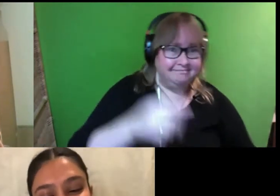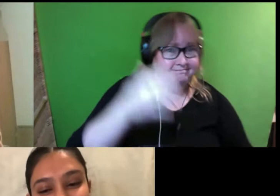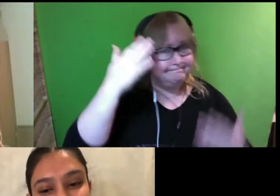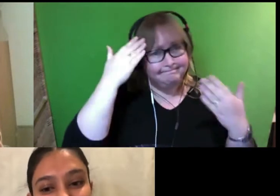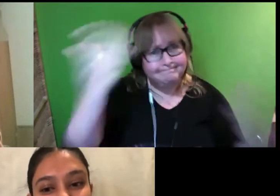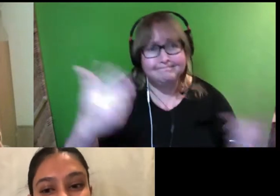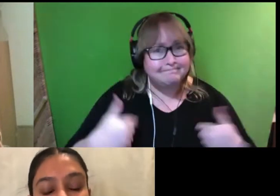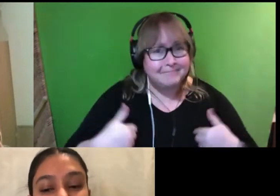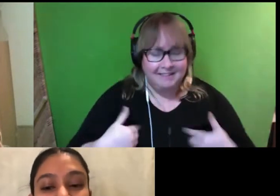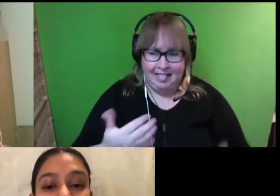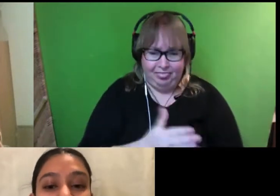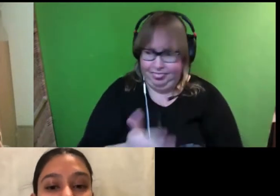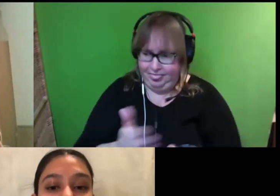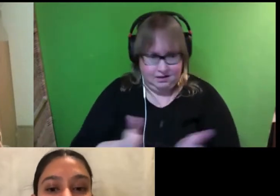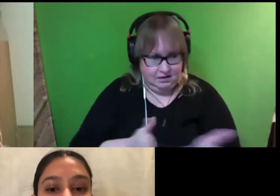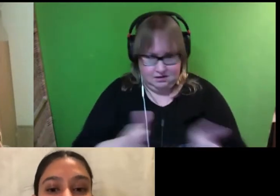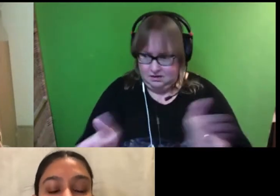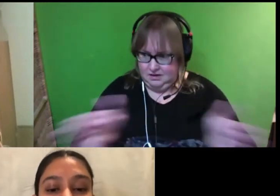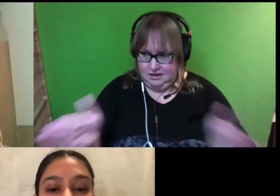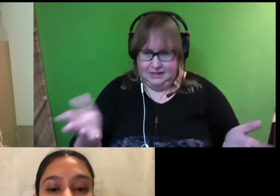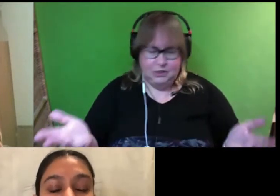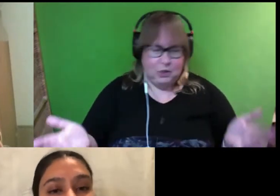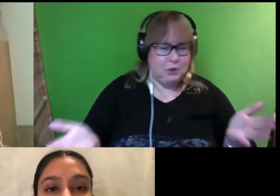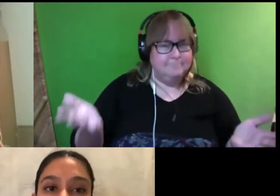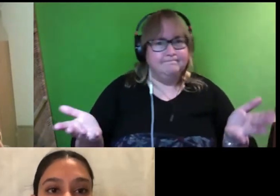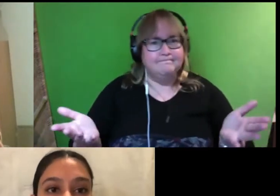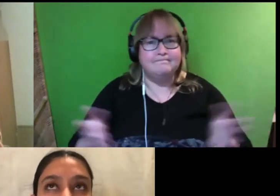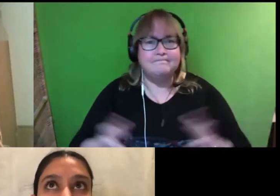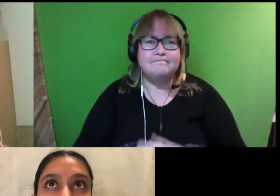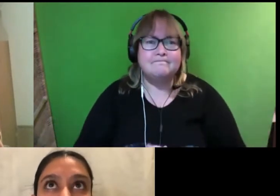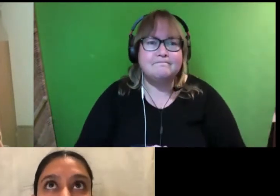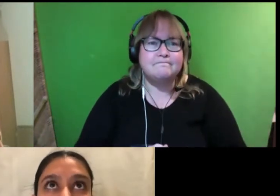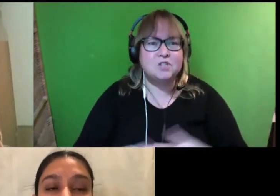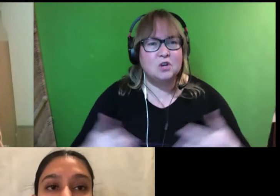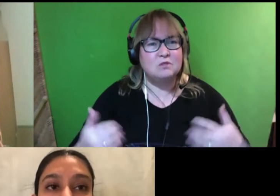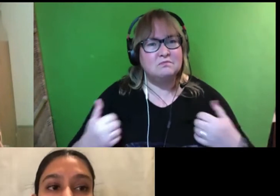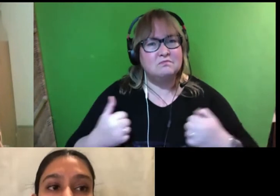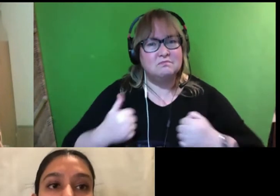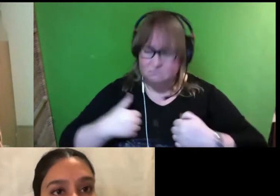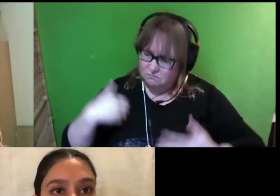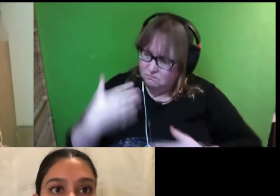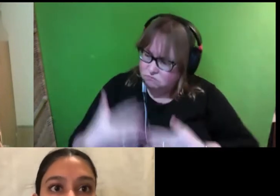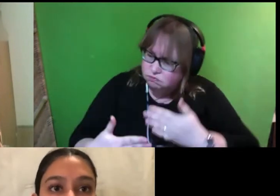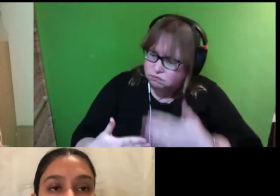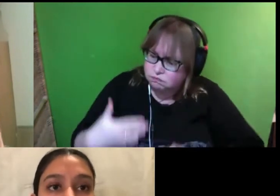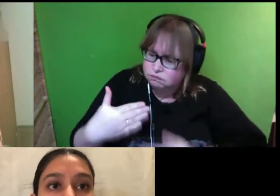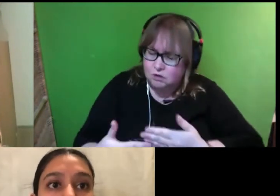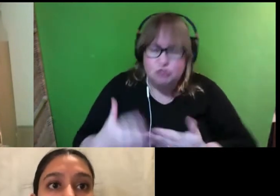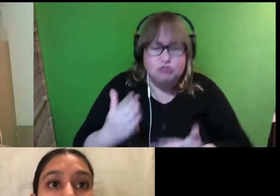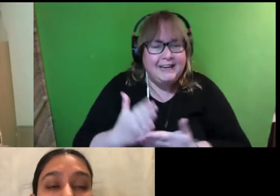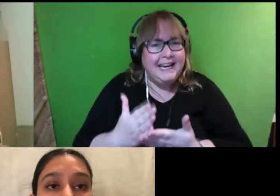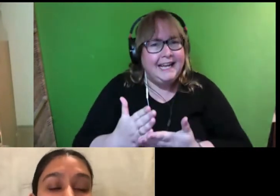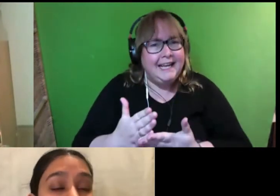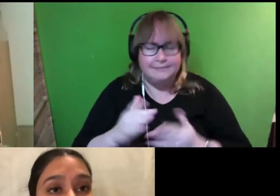but I'm kind of using each thing that I do as just a holding space or